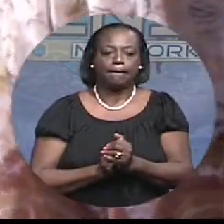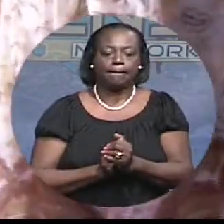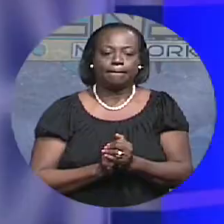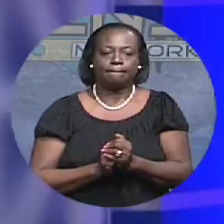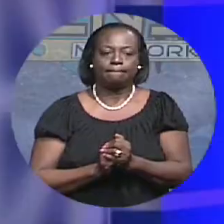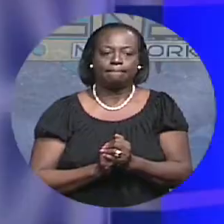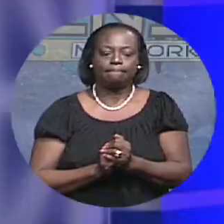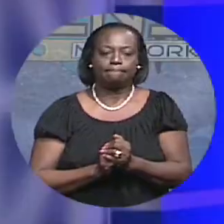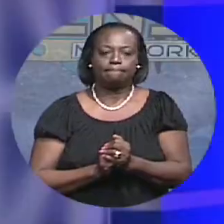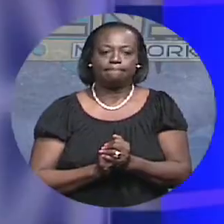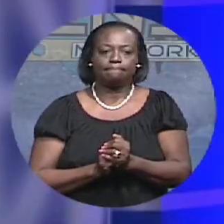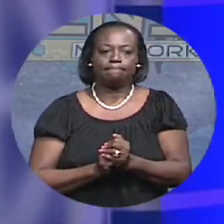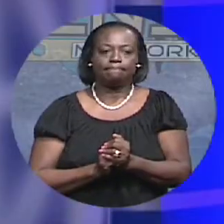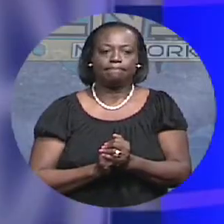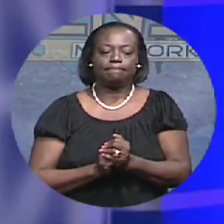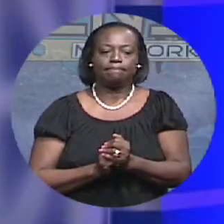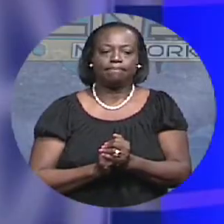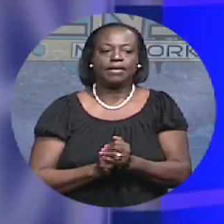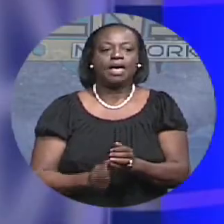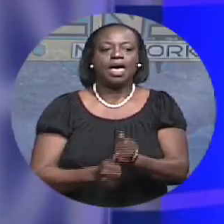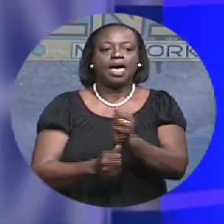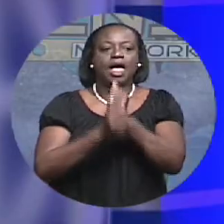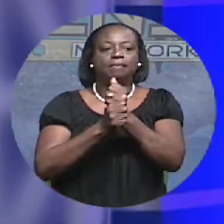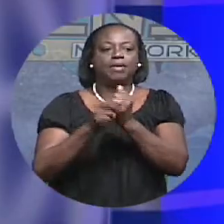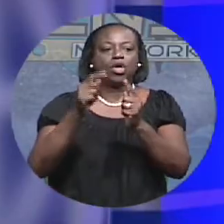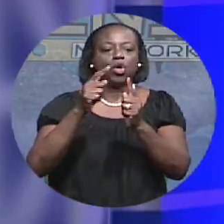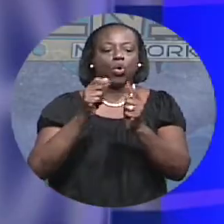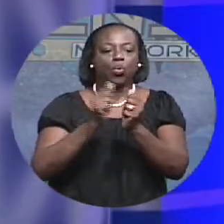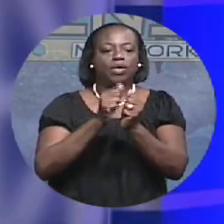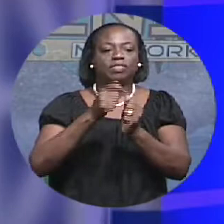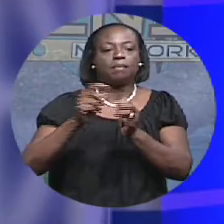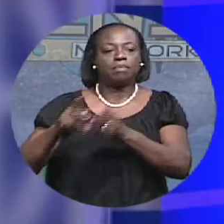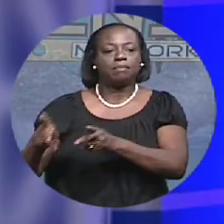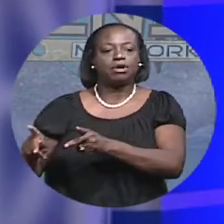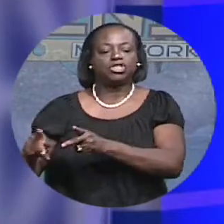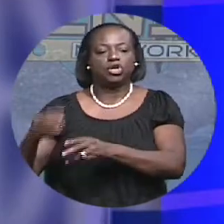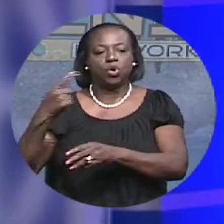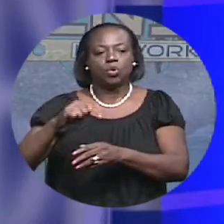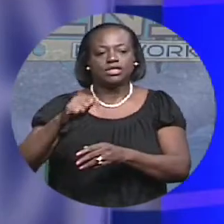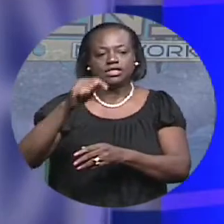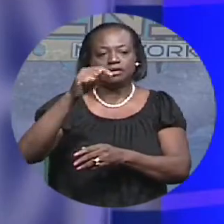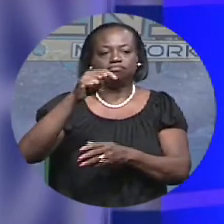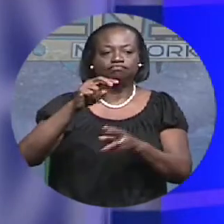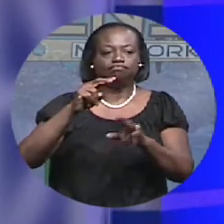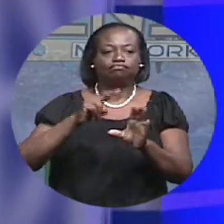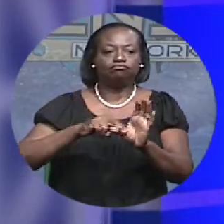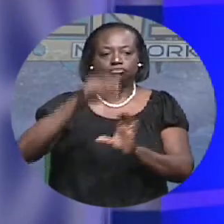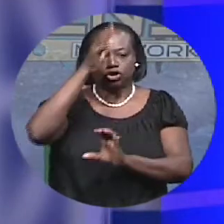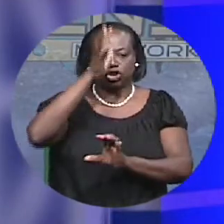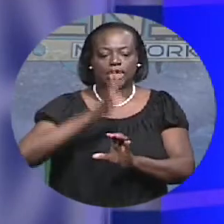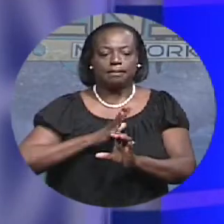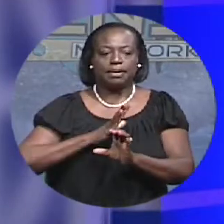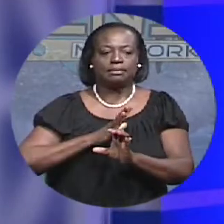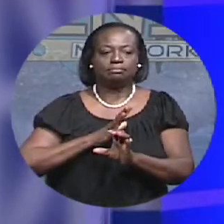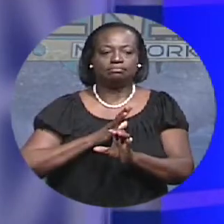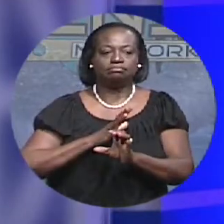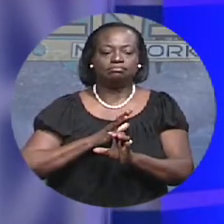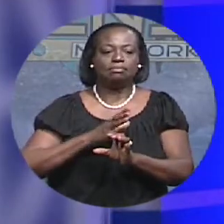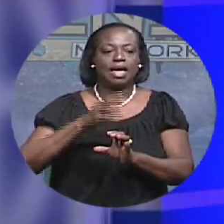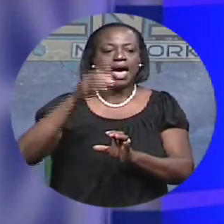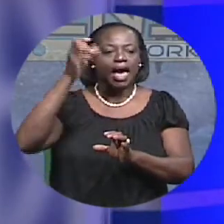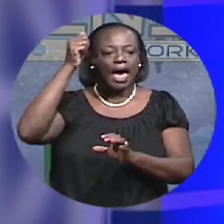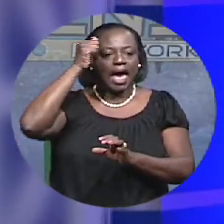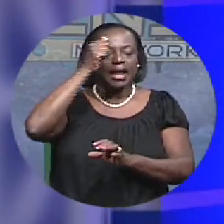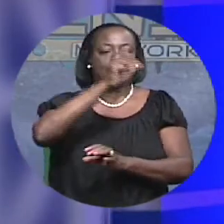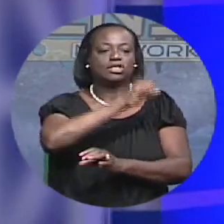Gibson. Also assisting with the preparations was Chairman of the Bahamas Mortgage Corporation, Senator Alex Storr, who reflected